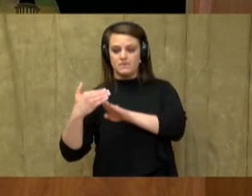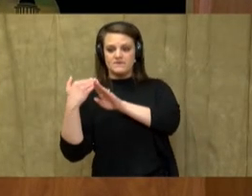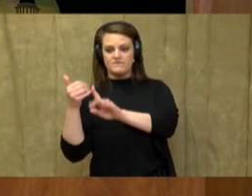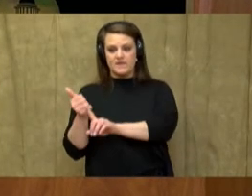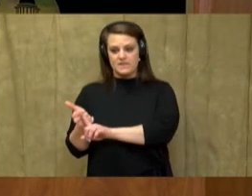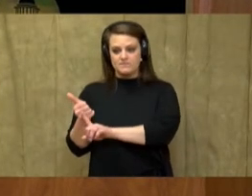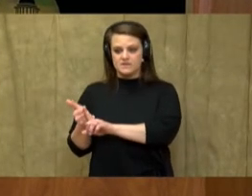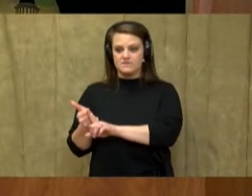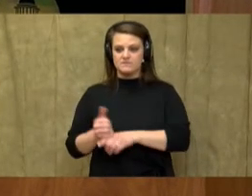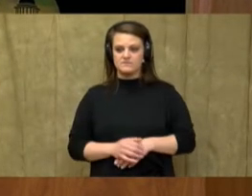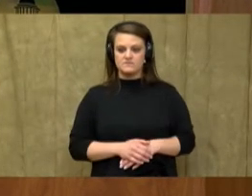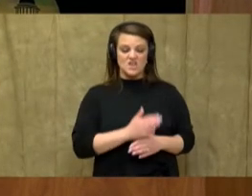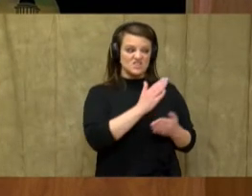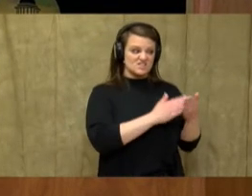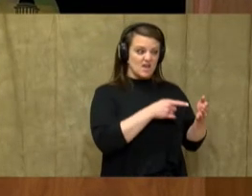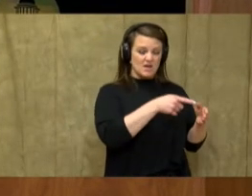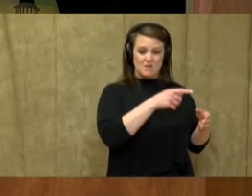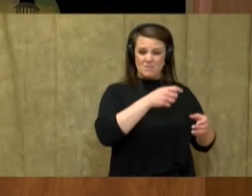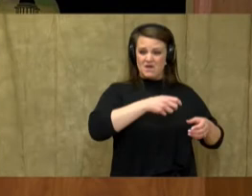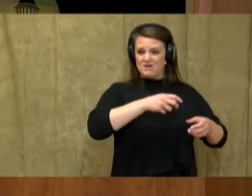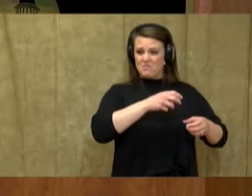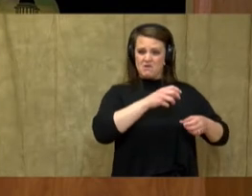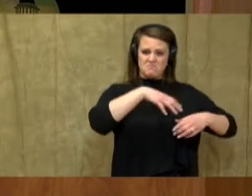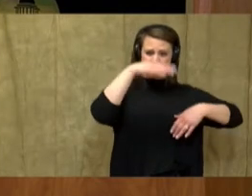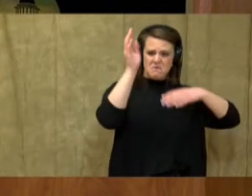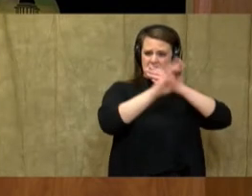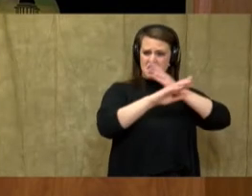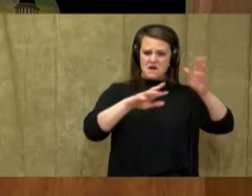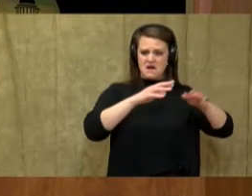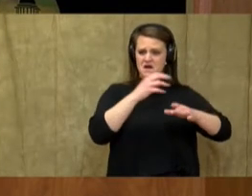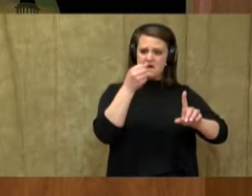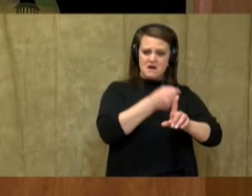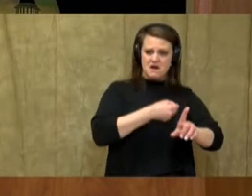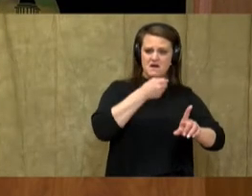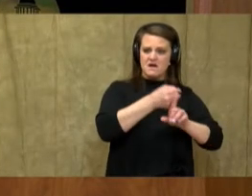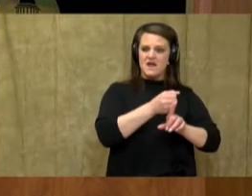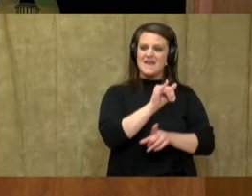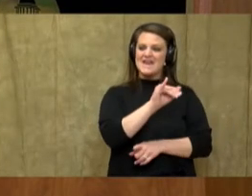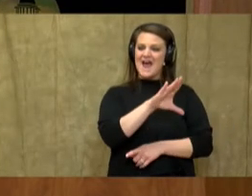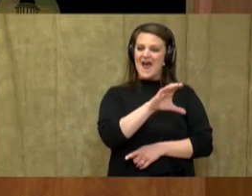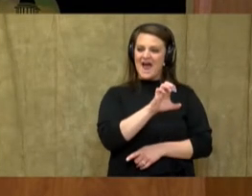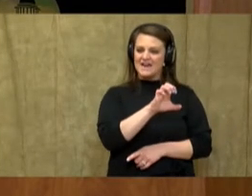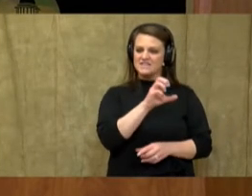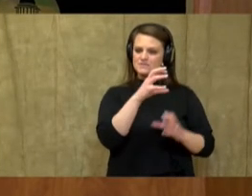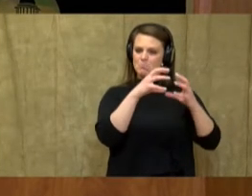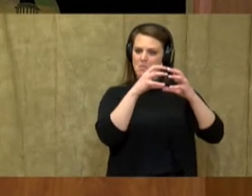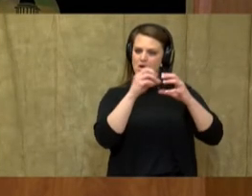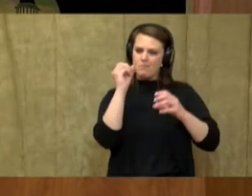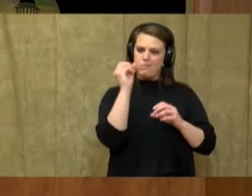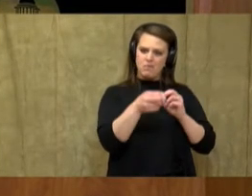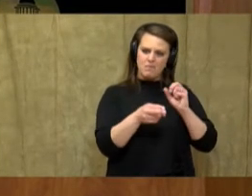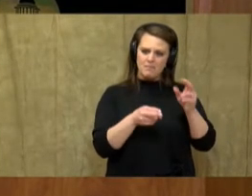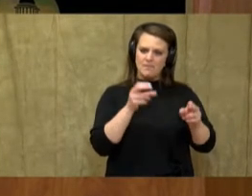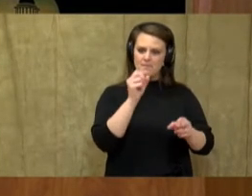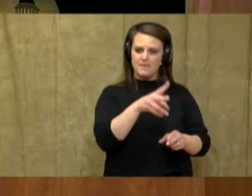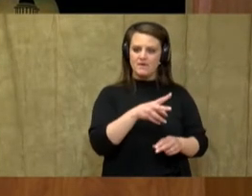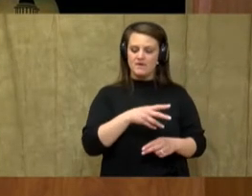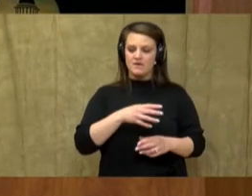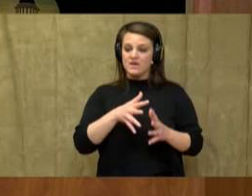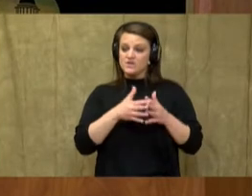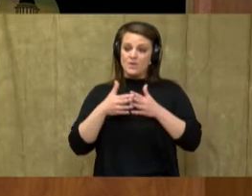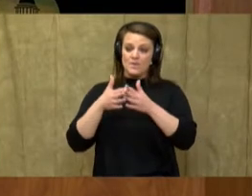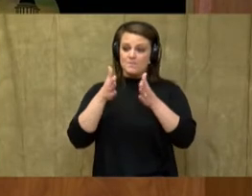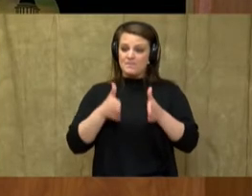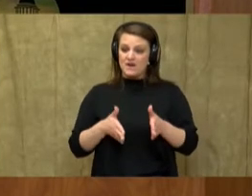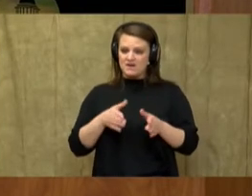were waving clubs, throwing stones, and ice-filled snowballs. Americans screamed horrible threats